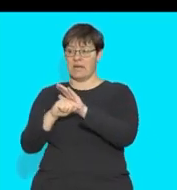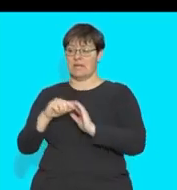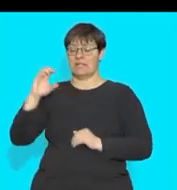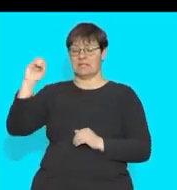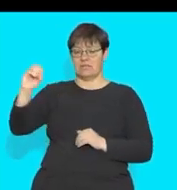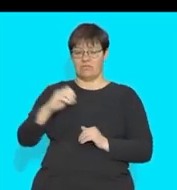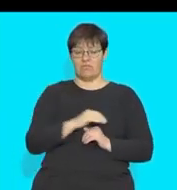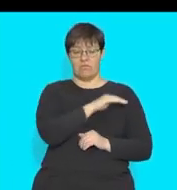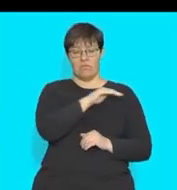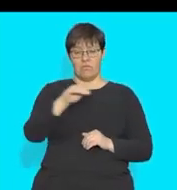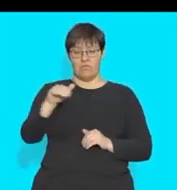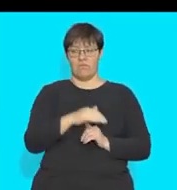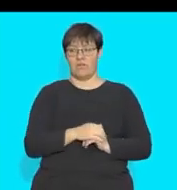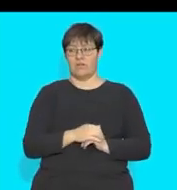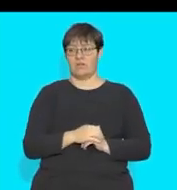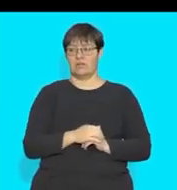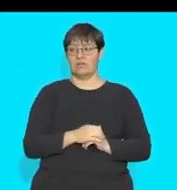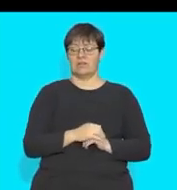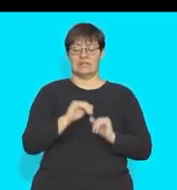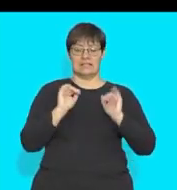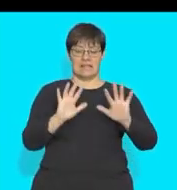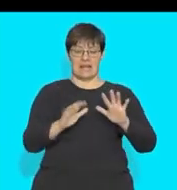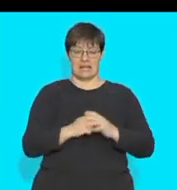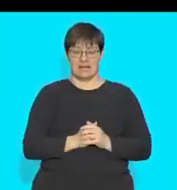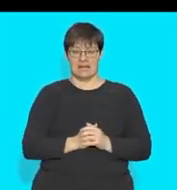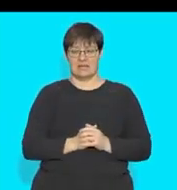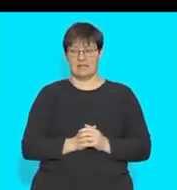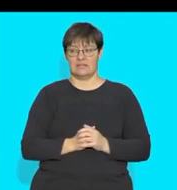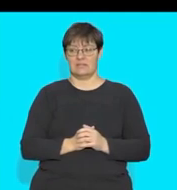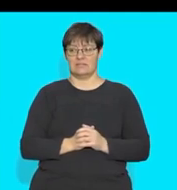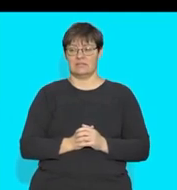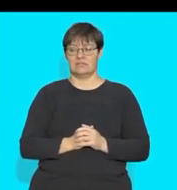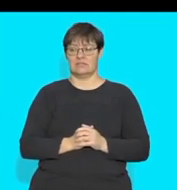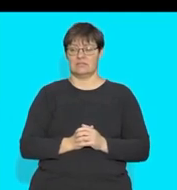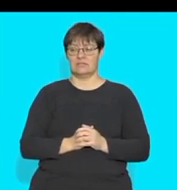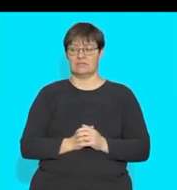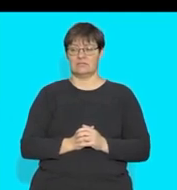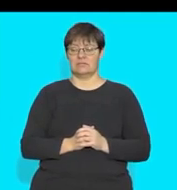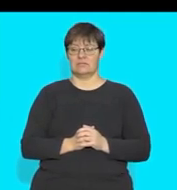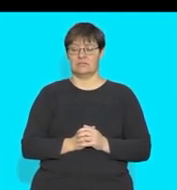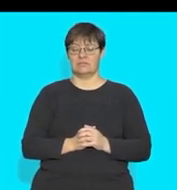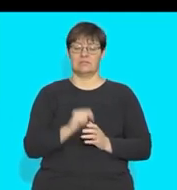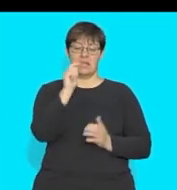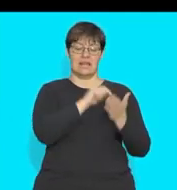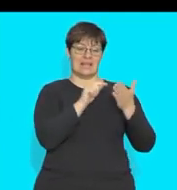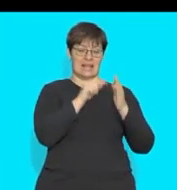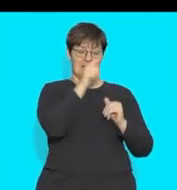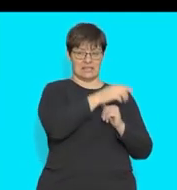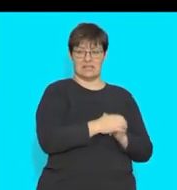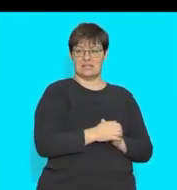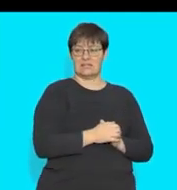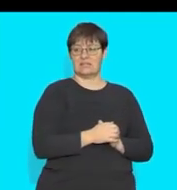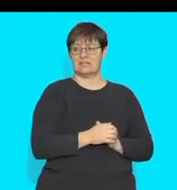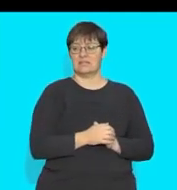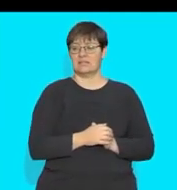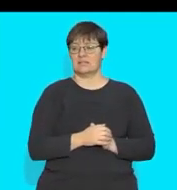0.037 minus 0, all divided by 10 seconds. We take out our